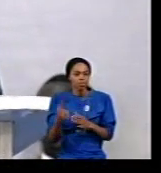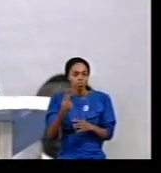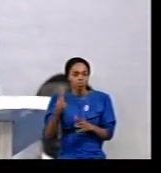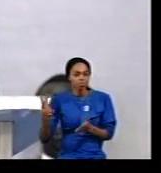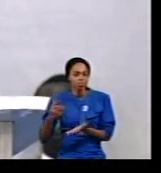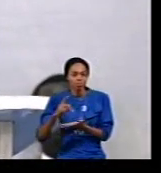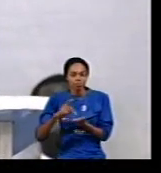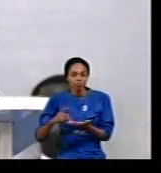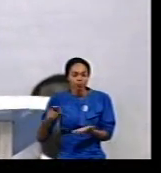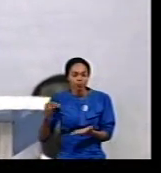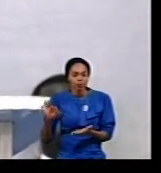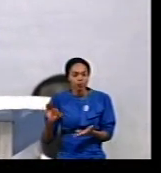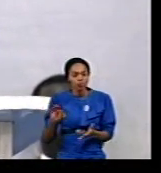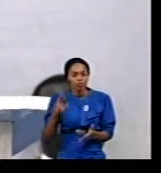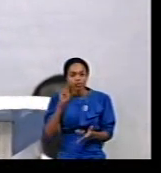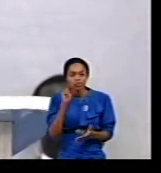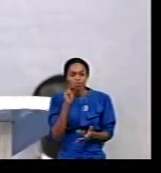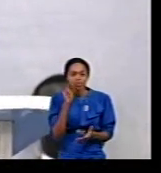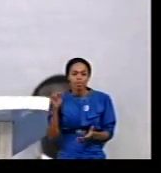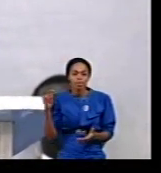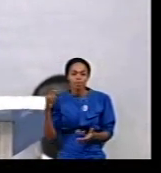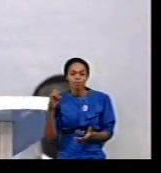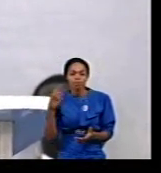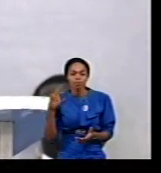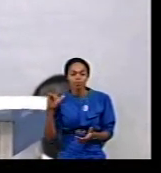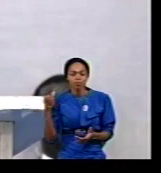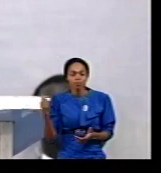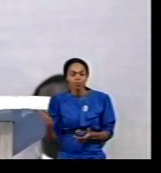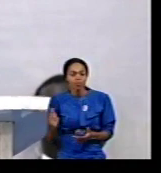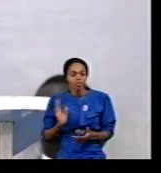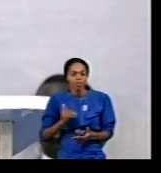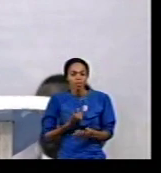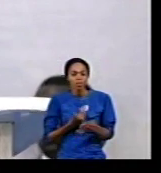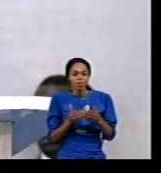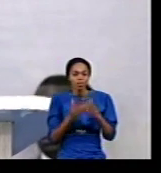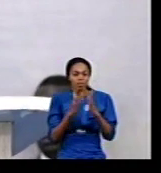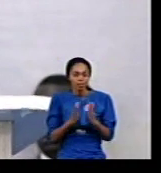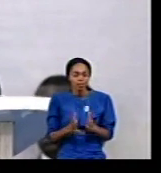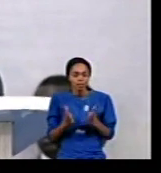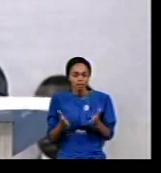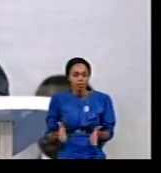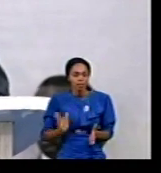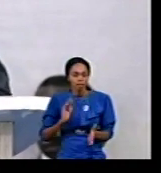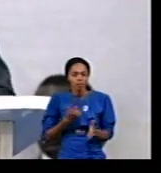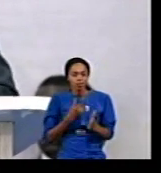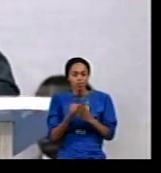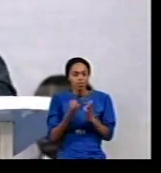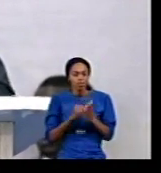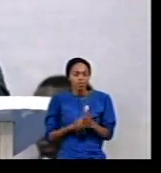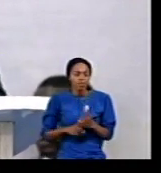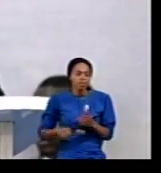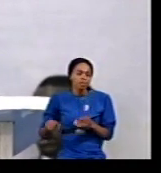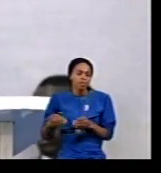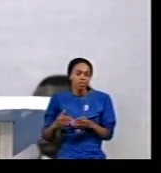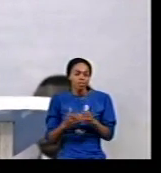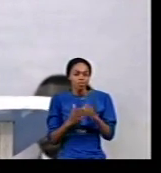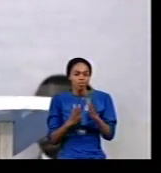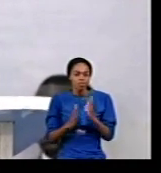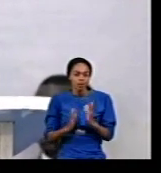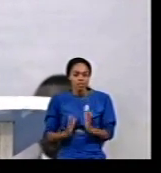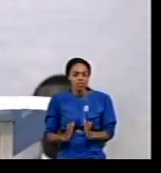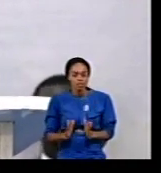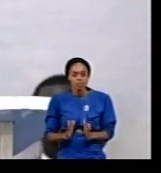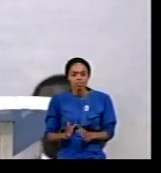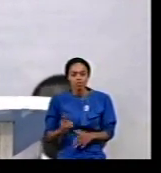gave to Jesus Christ, Christ has given to the church. What assignment is that? We're looking at Matthew chapter 1. In Matthew chapter